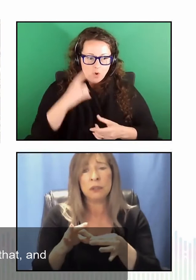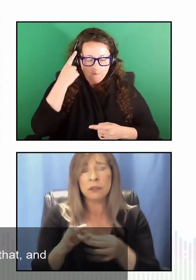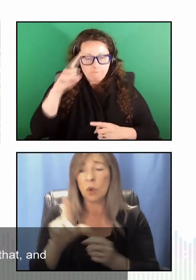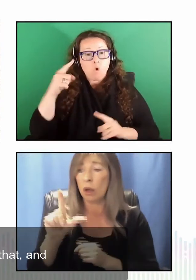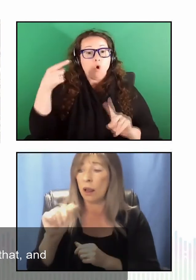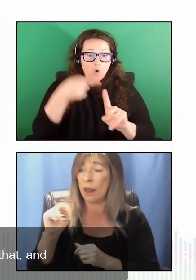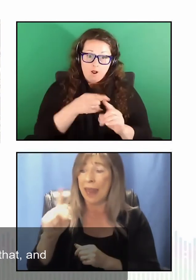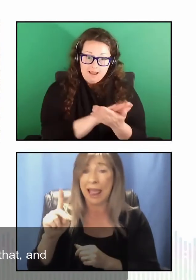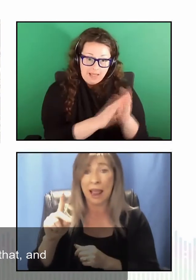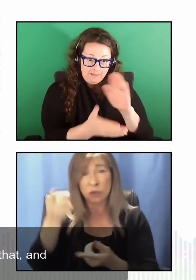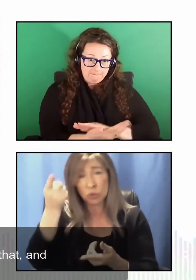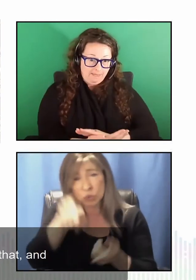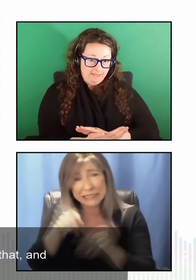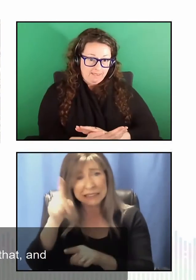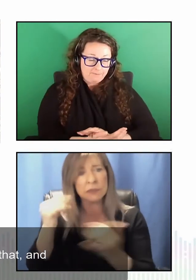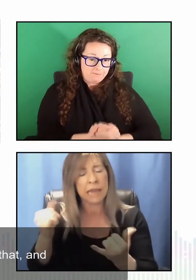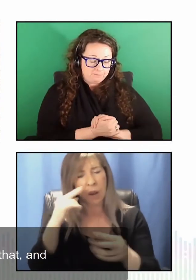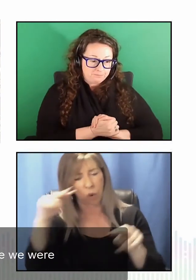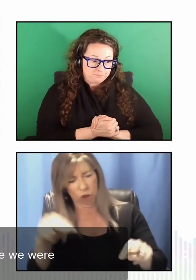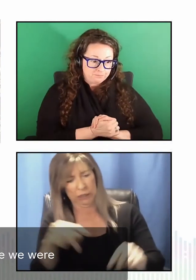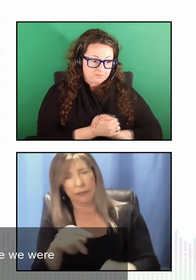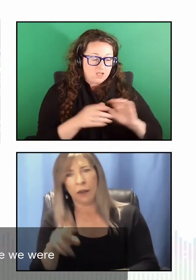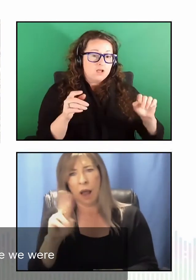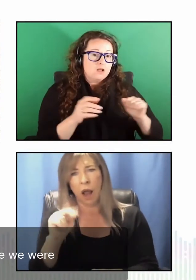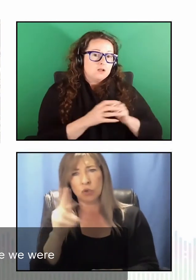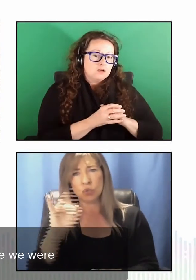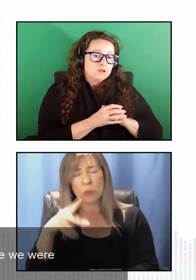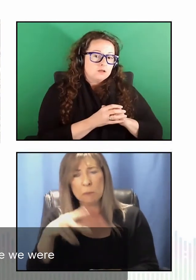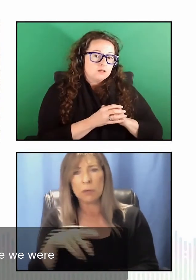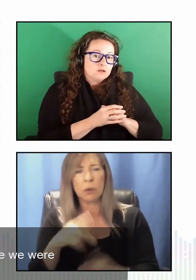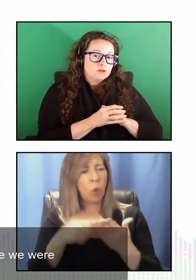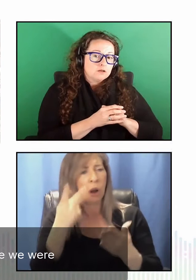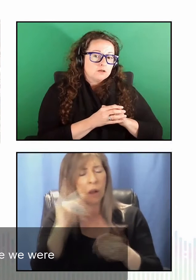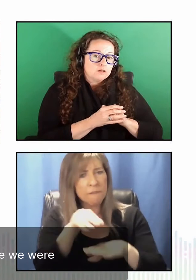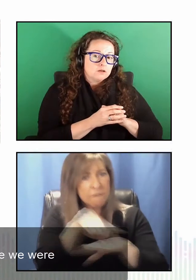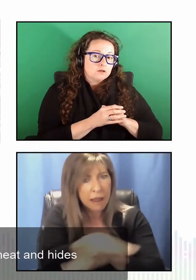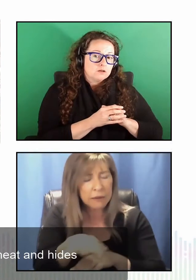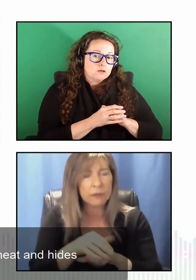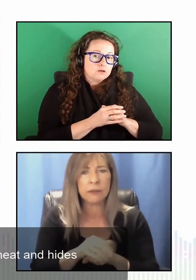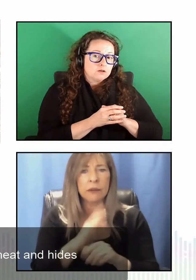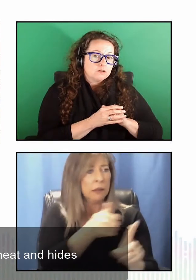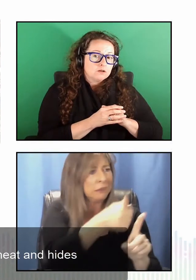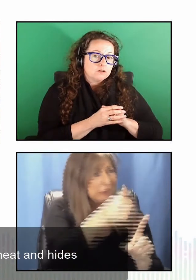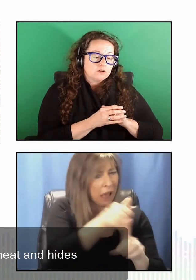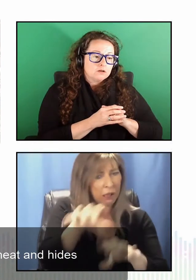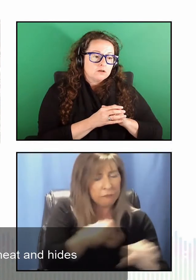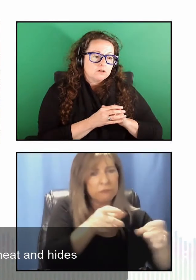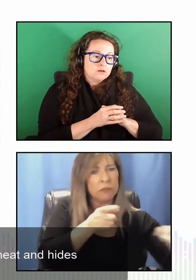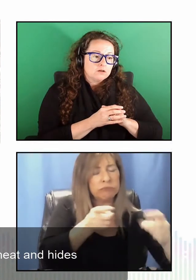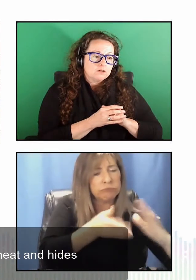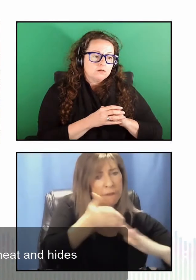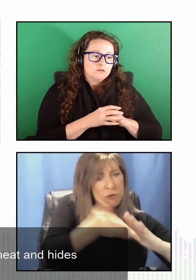looking at UNDRIP and the effects of that and self-government. We all discussed while we were practicing